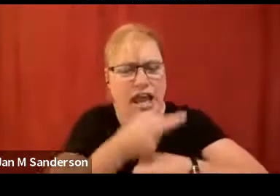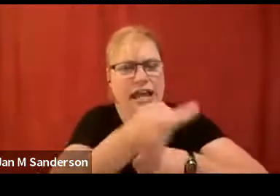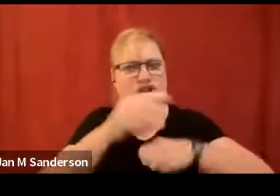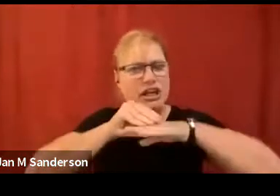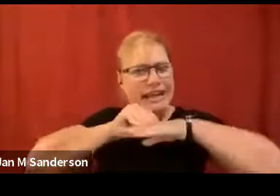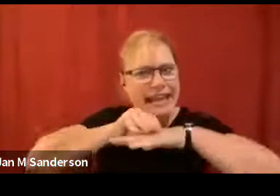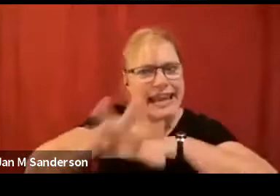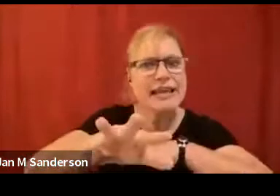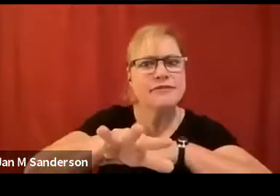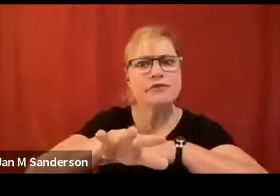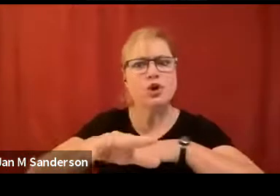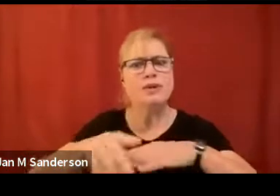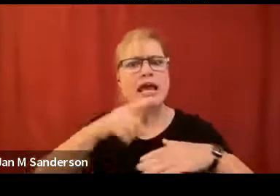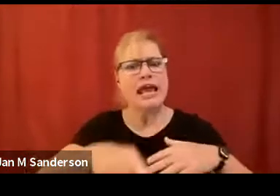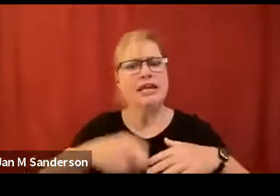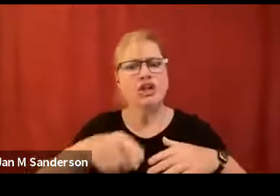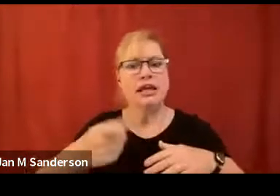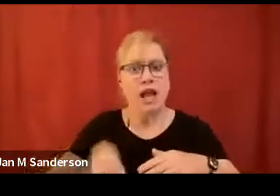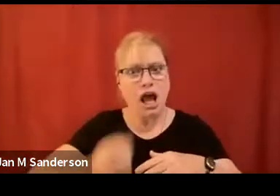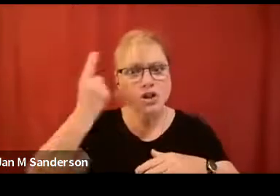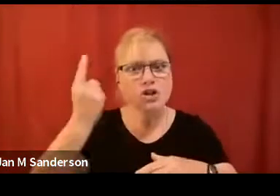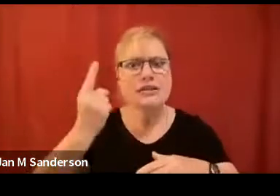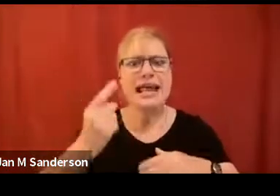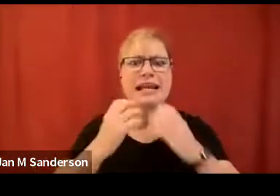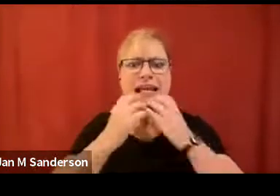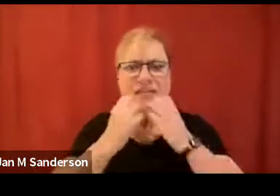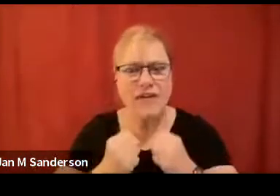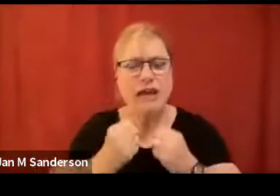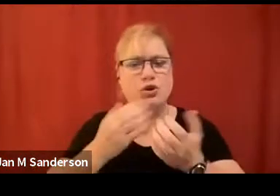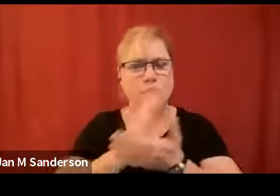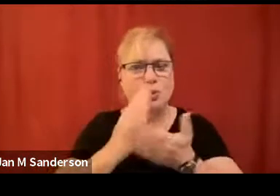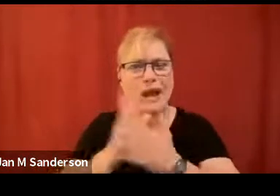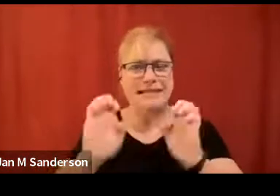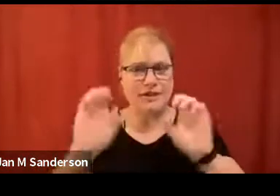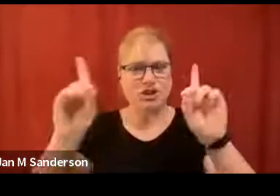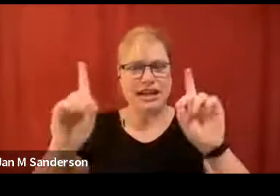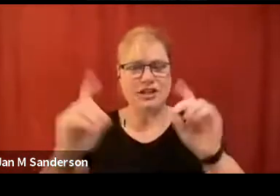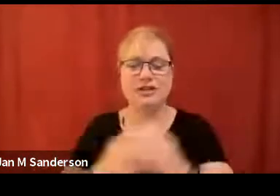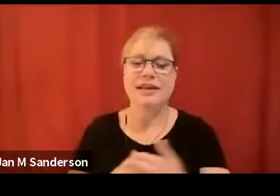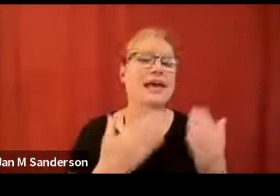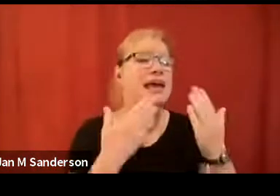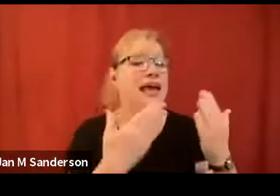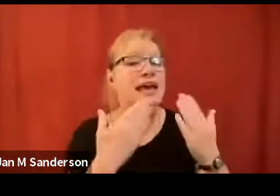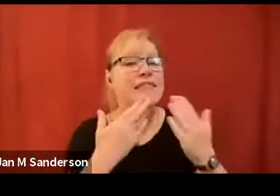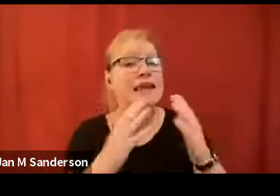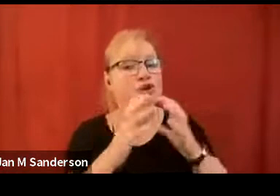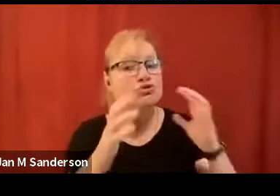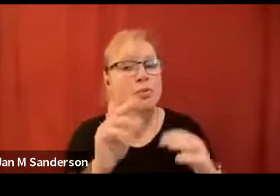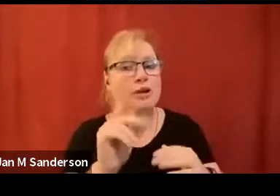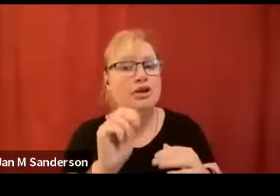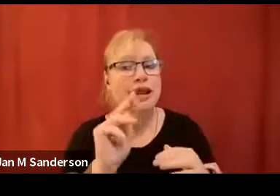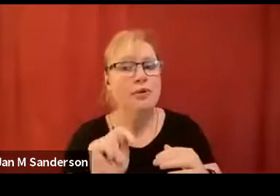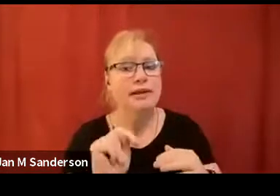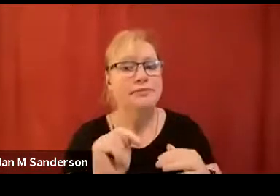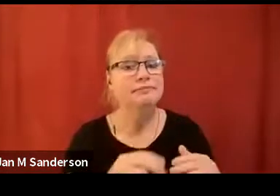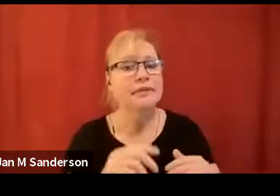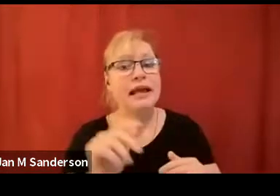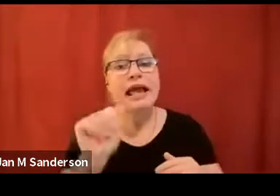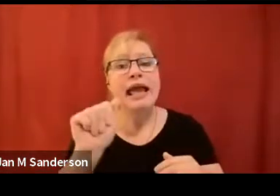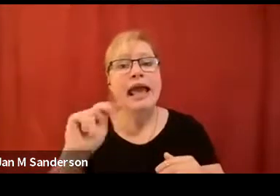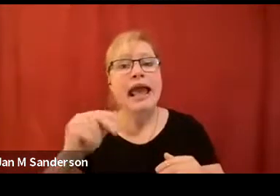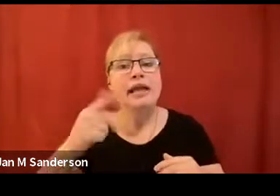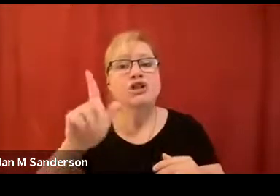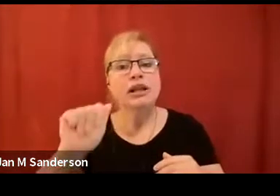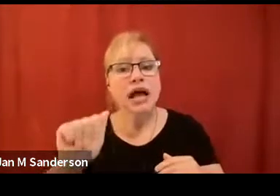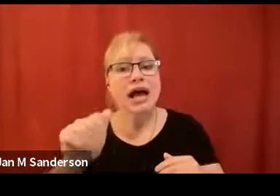understands the value and rights of education. Great, thank you so much, Karen. Now, how about you, Angela? Can you tell us a little bit